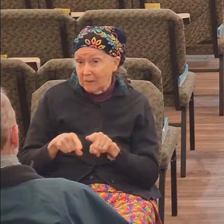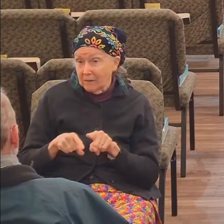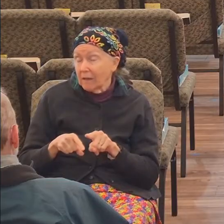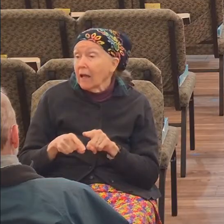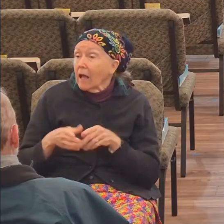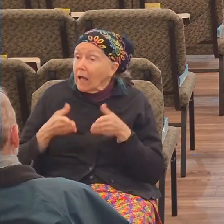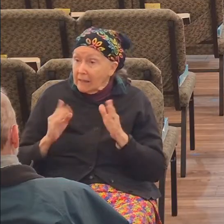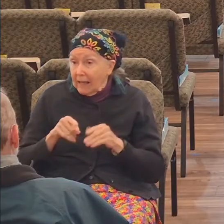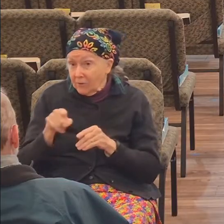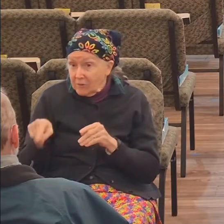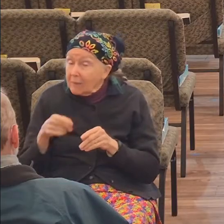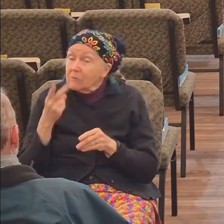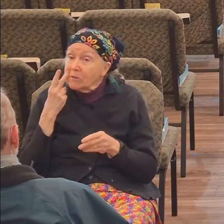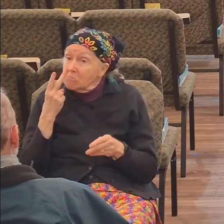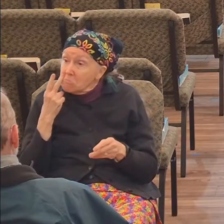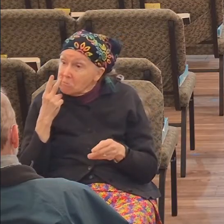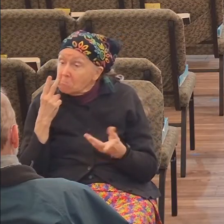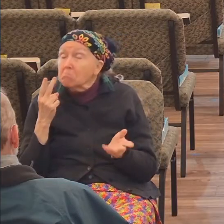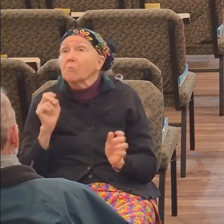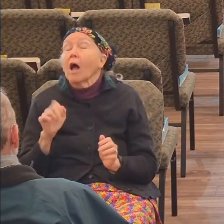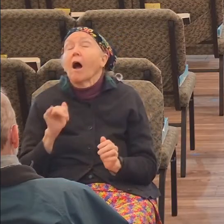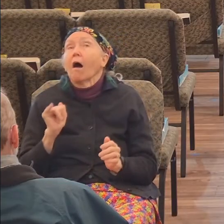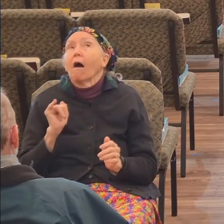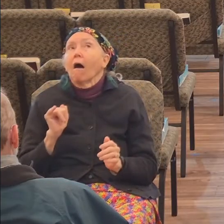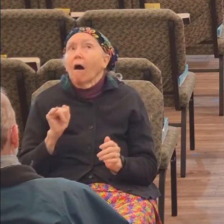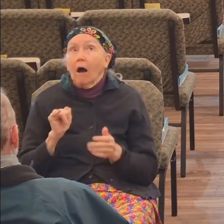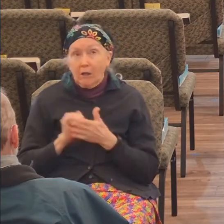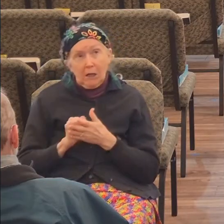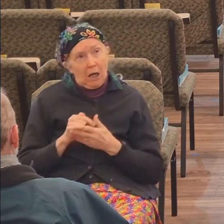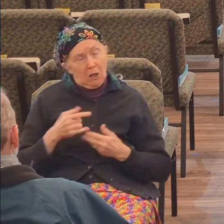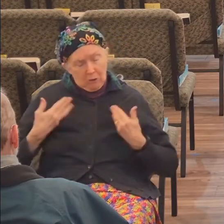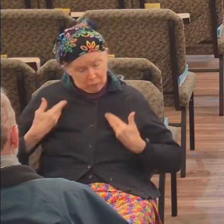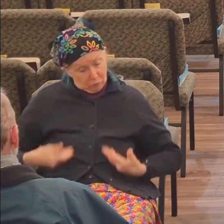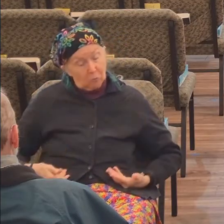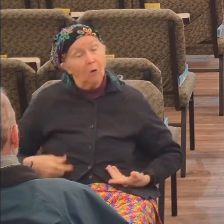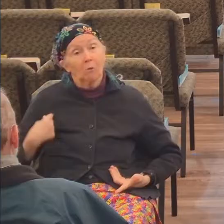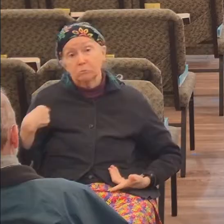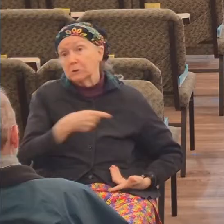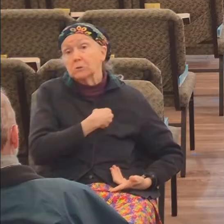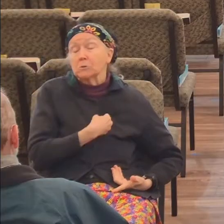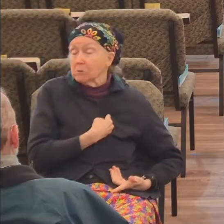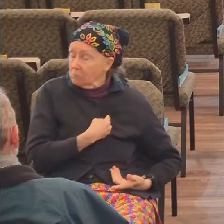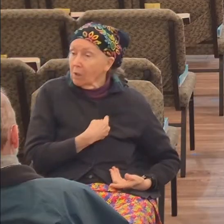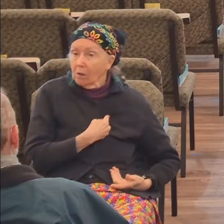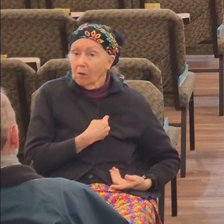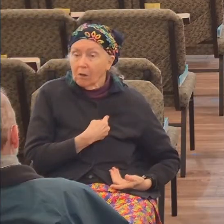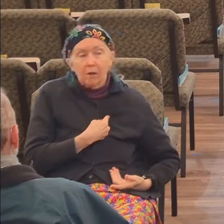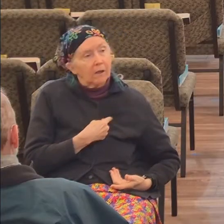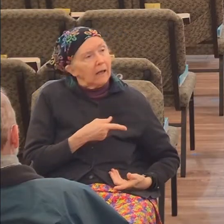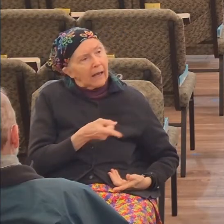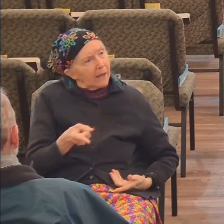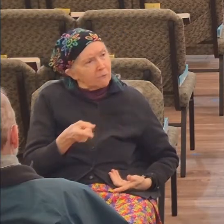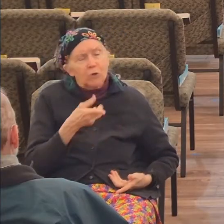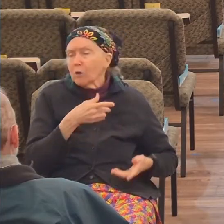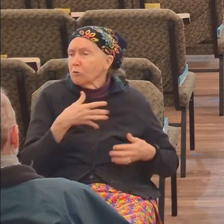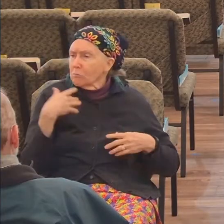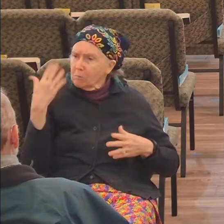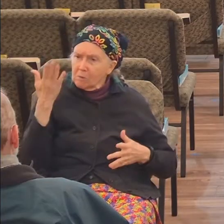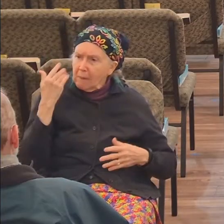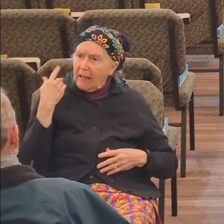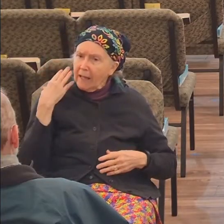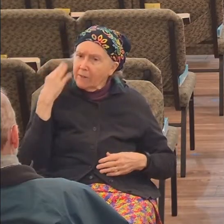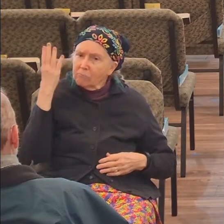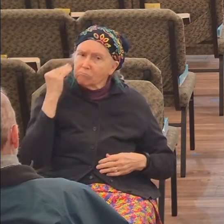to see, like, yeah, that's who we are. Like, wow, we went through. Have you ever gone through something and it